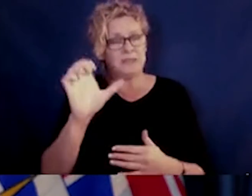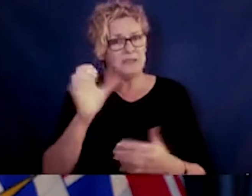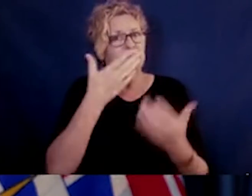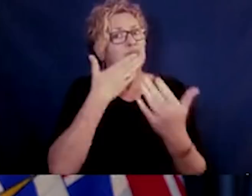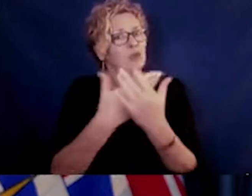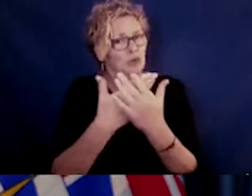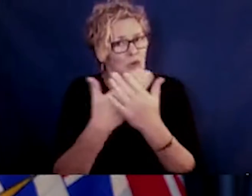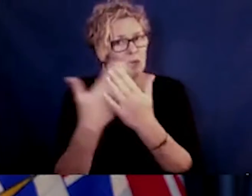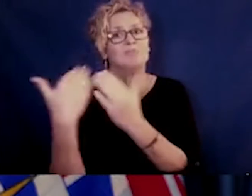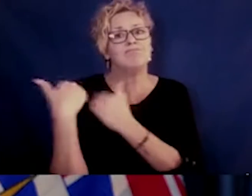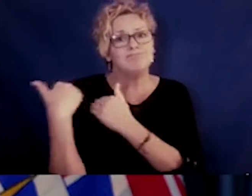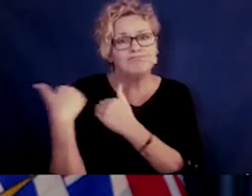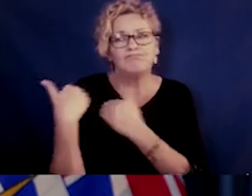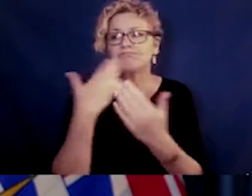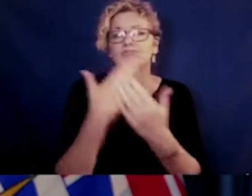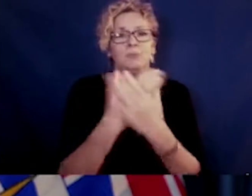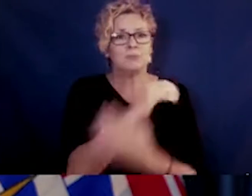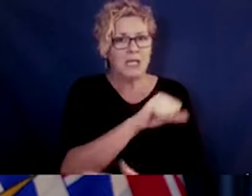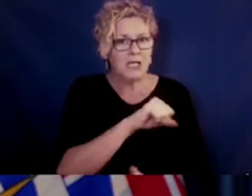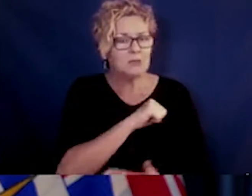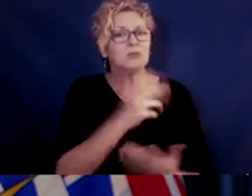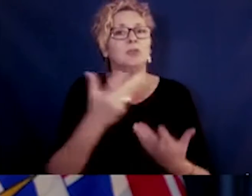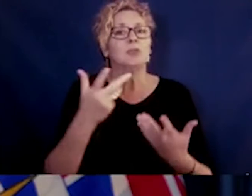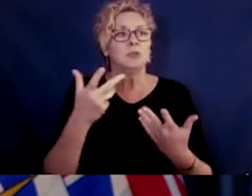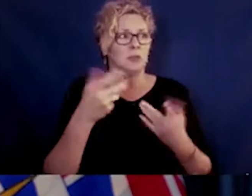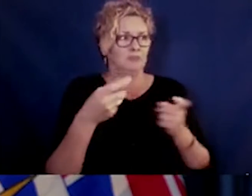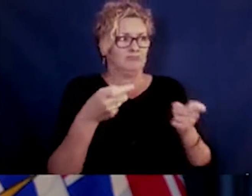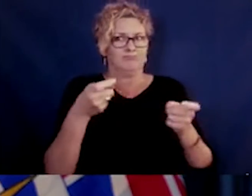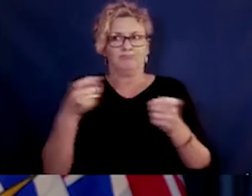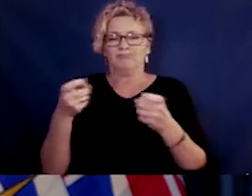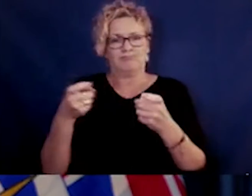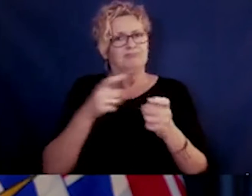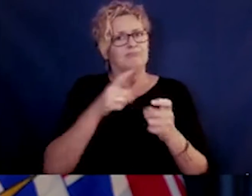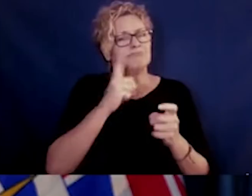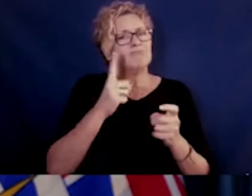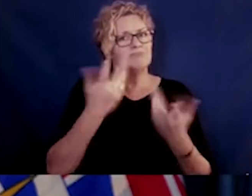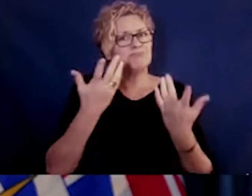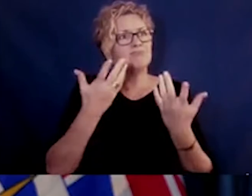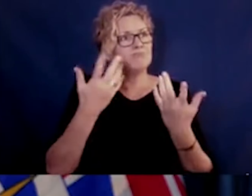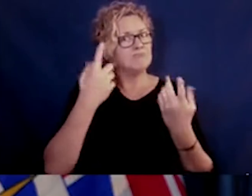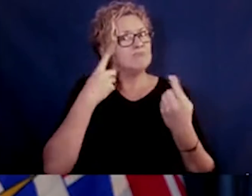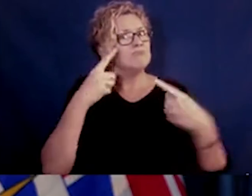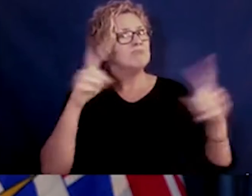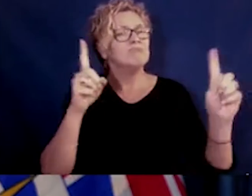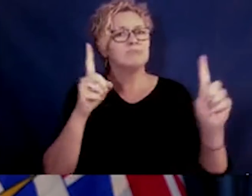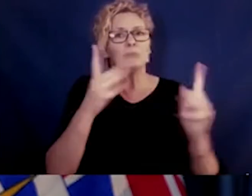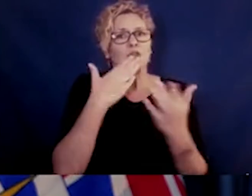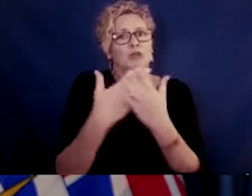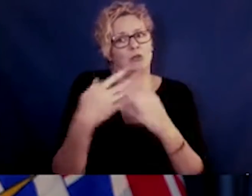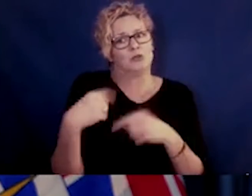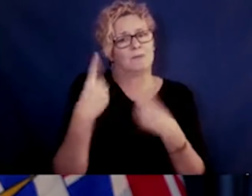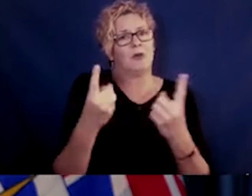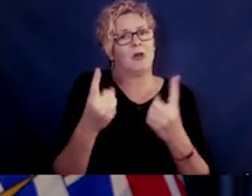you are doing and what you can do to make yourself and your family safe. Let's remember that we are stronger together